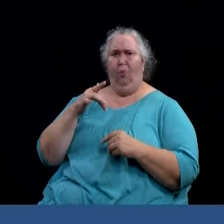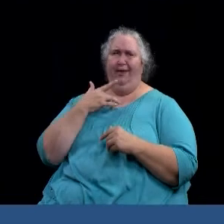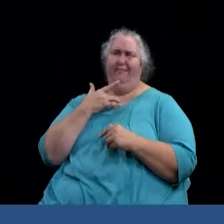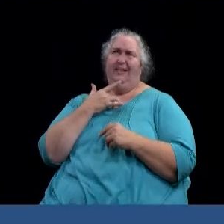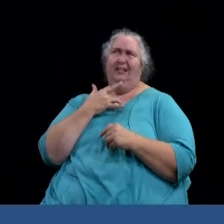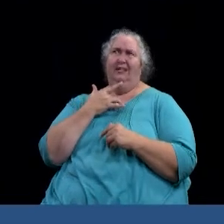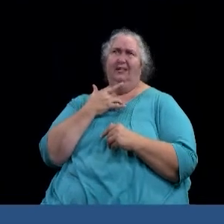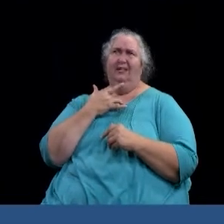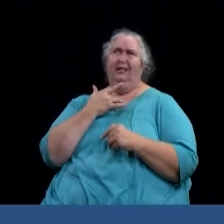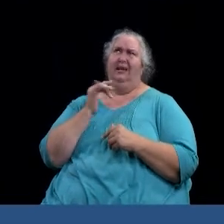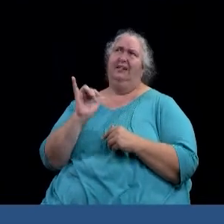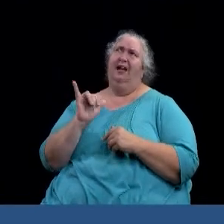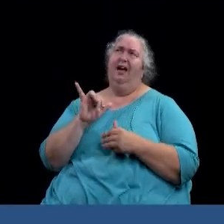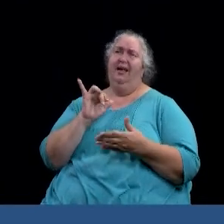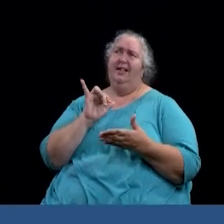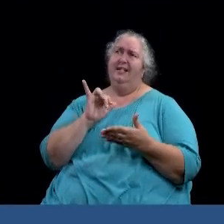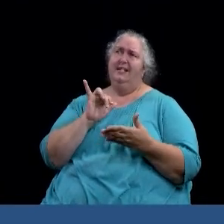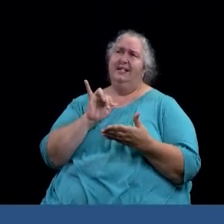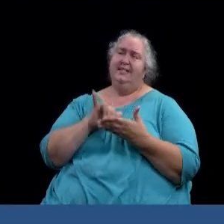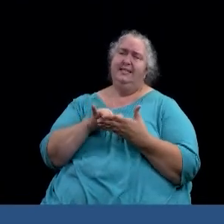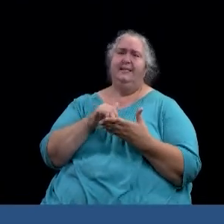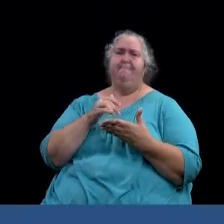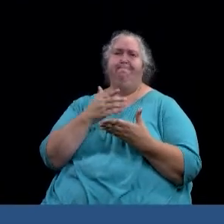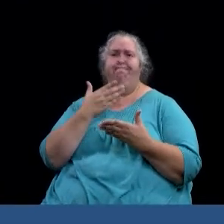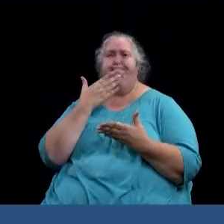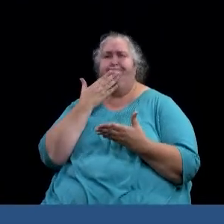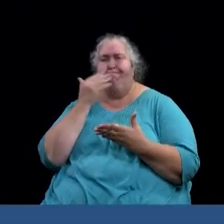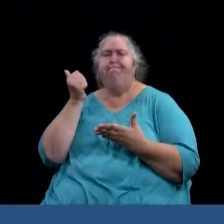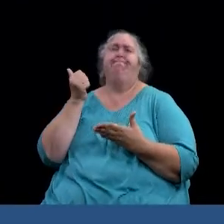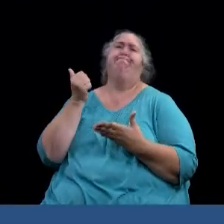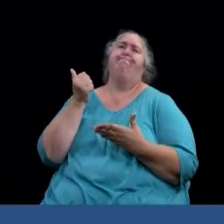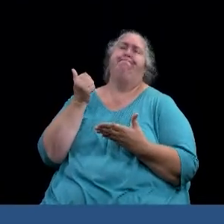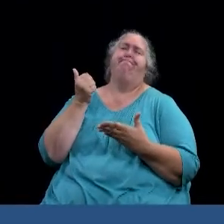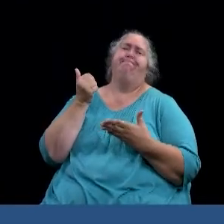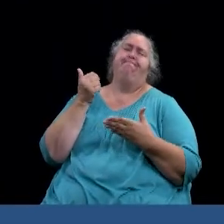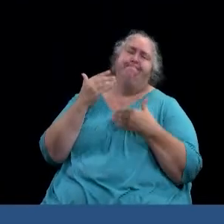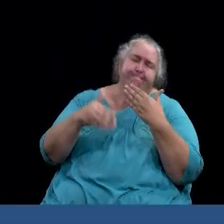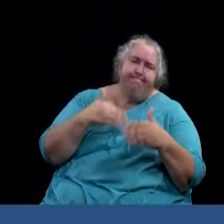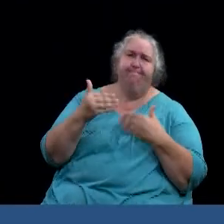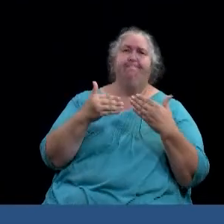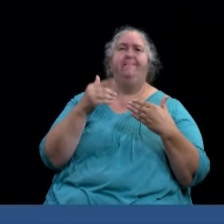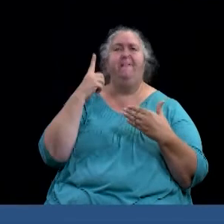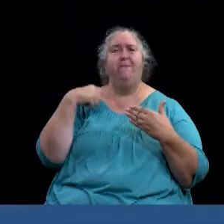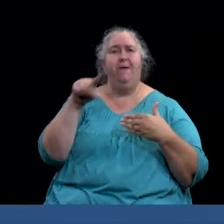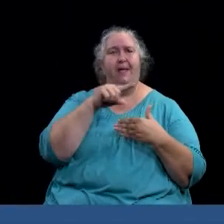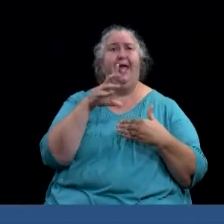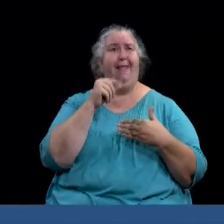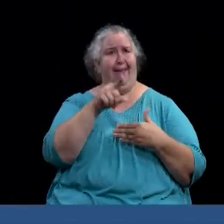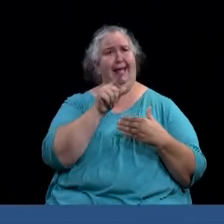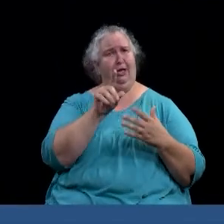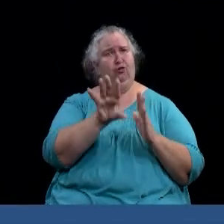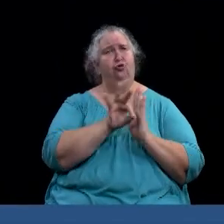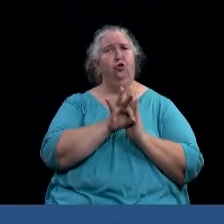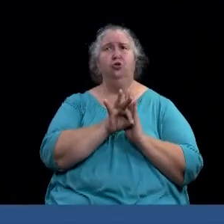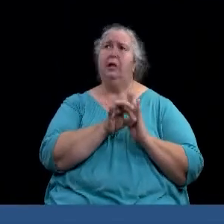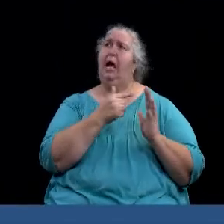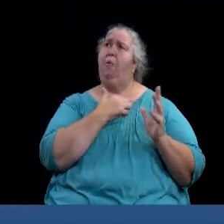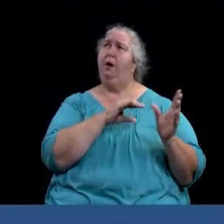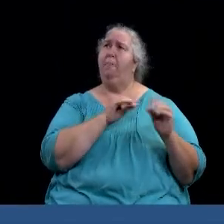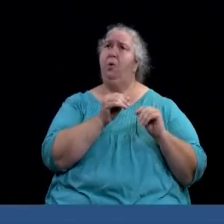beneficial process, and they get a choice in how they want to move, and they can accept our help through the